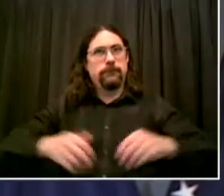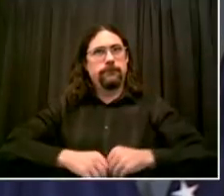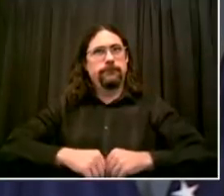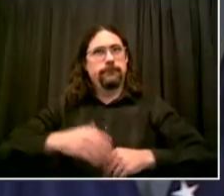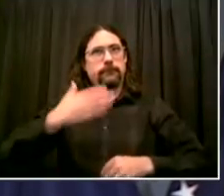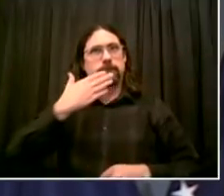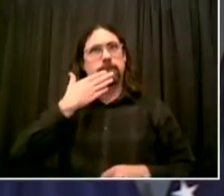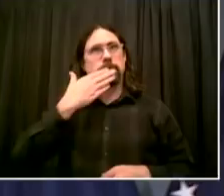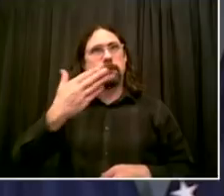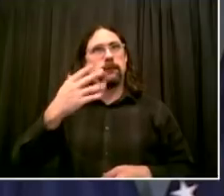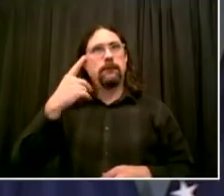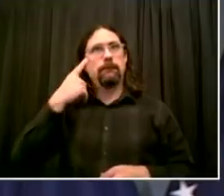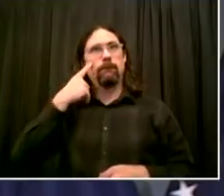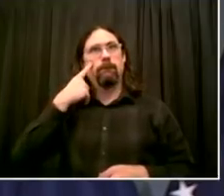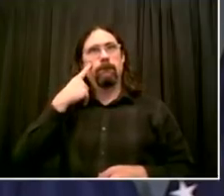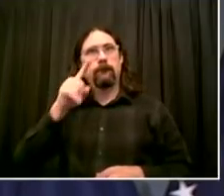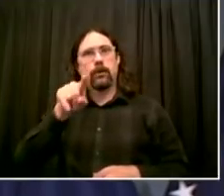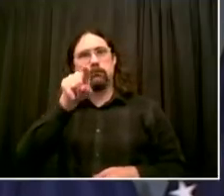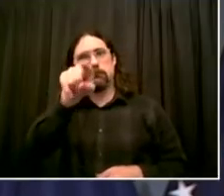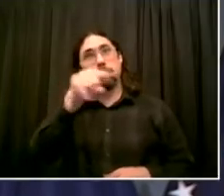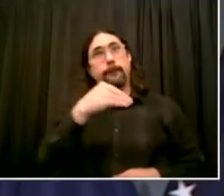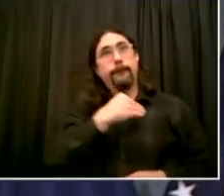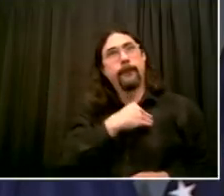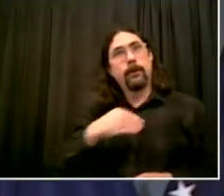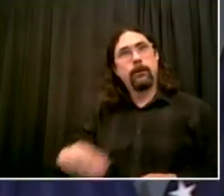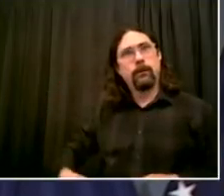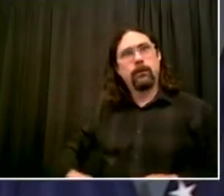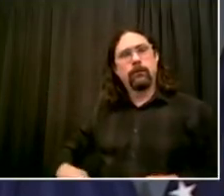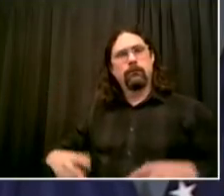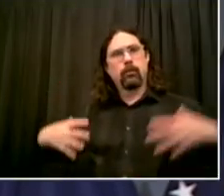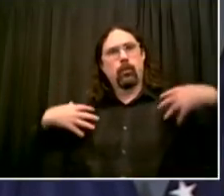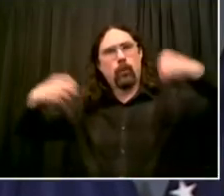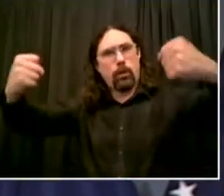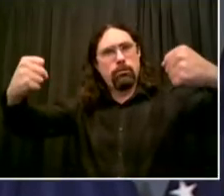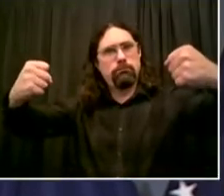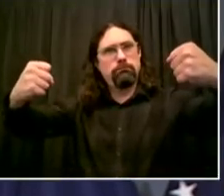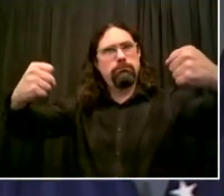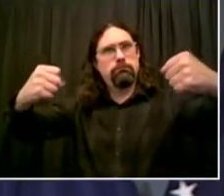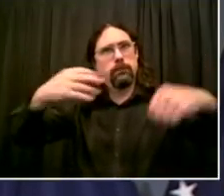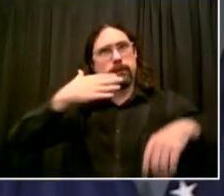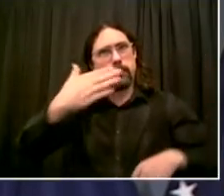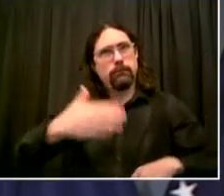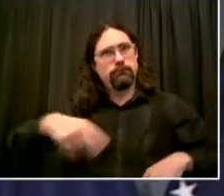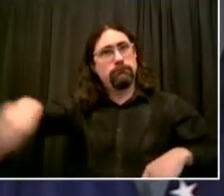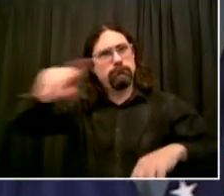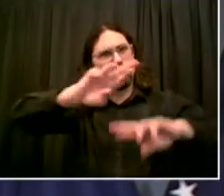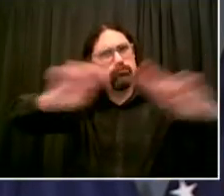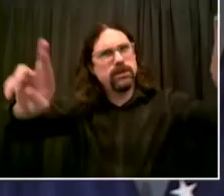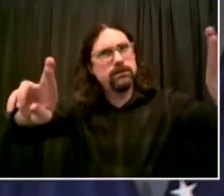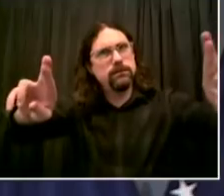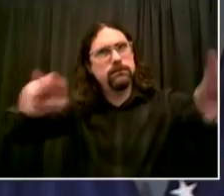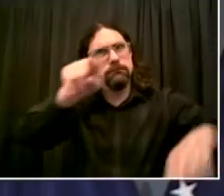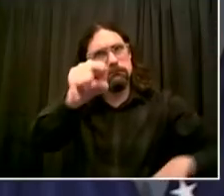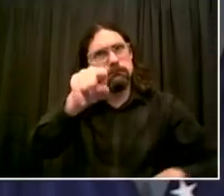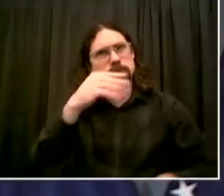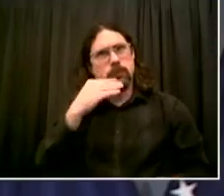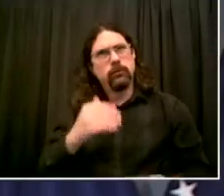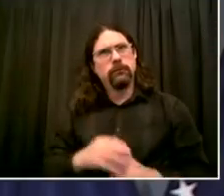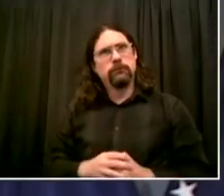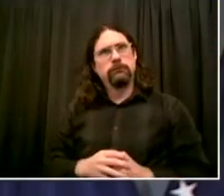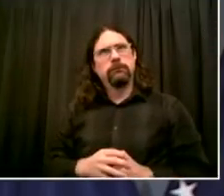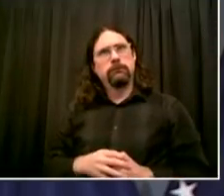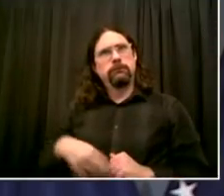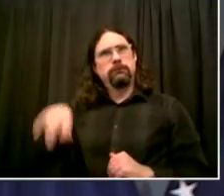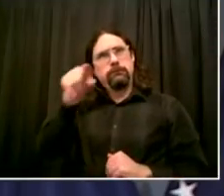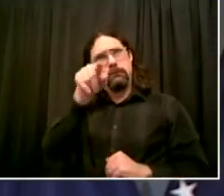and radically reimagining how we can move forward once our people make a cry throughout the nation for something